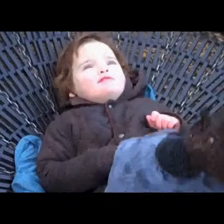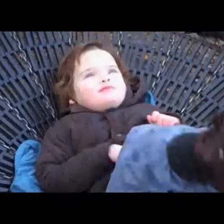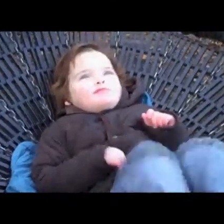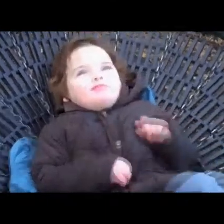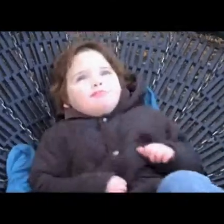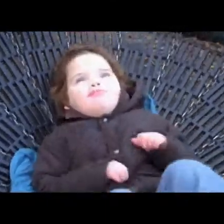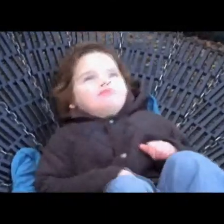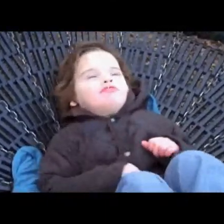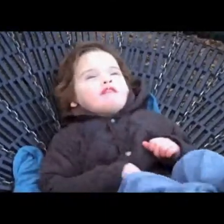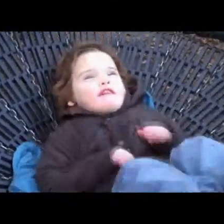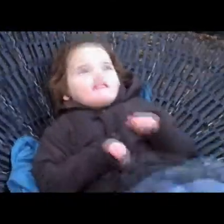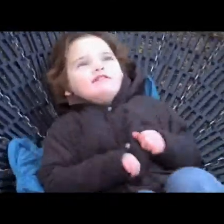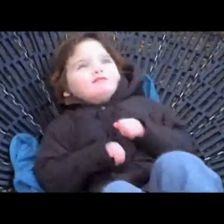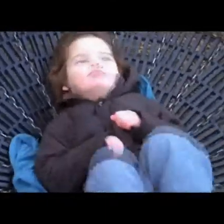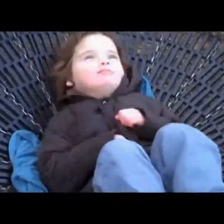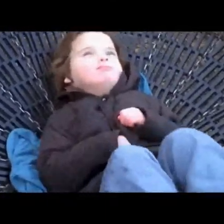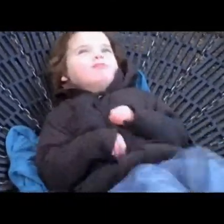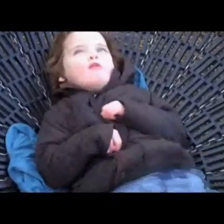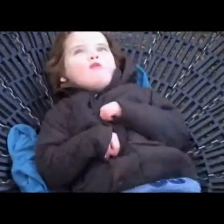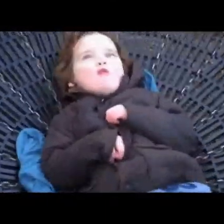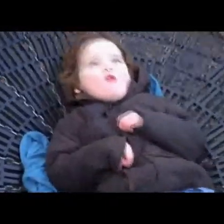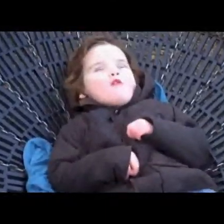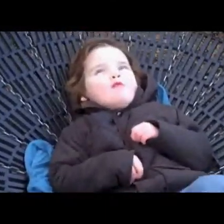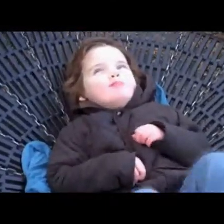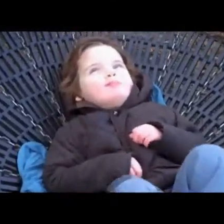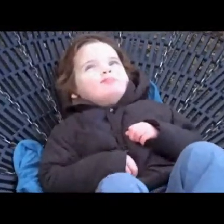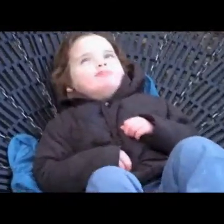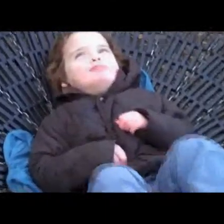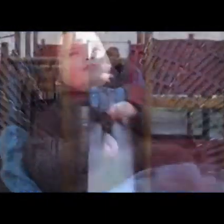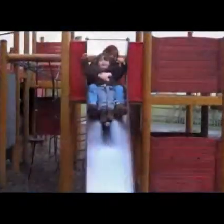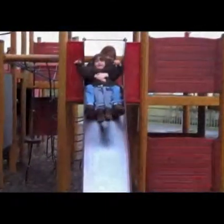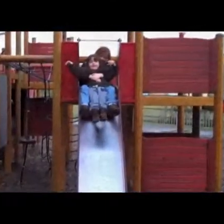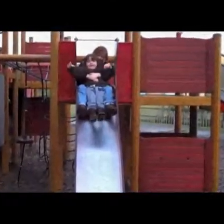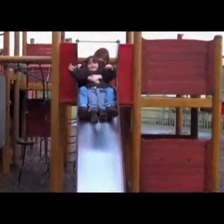If you see a drop, don't forget it!